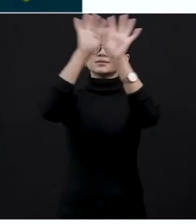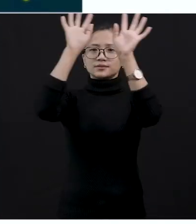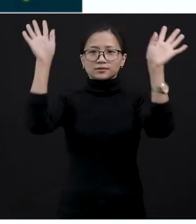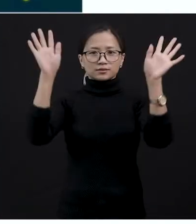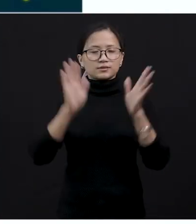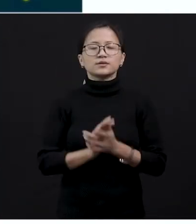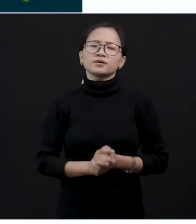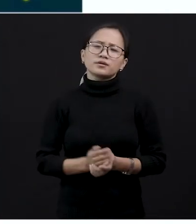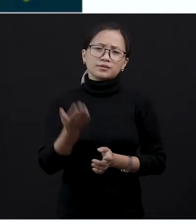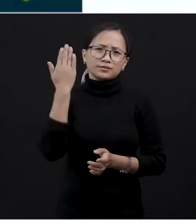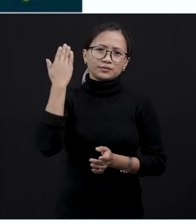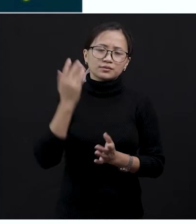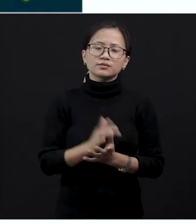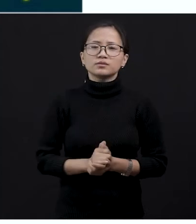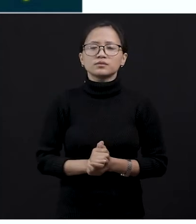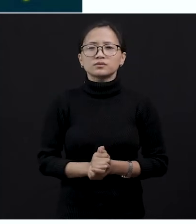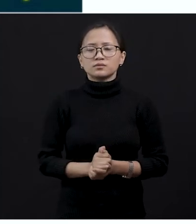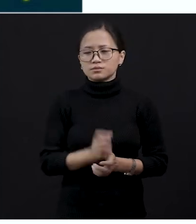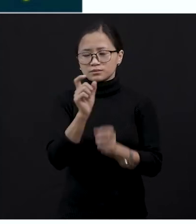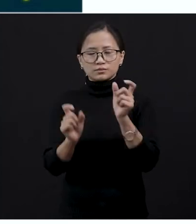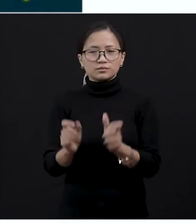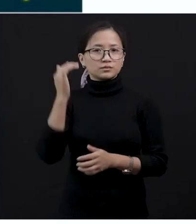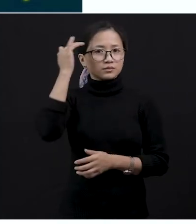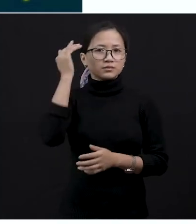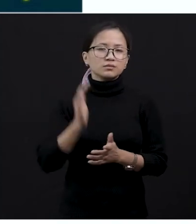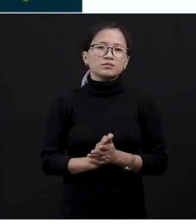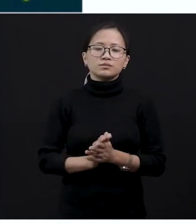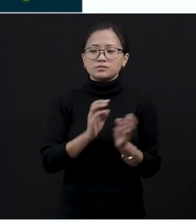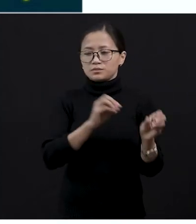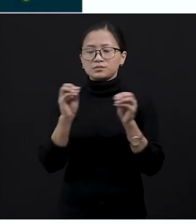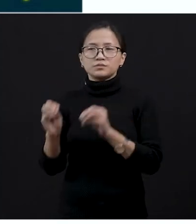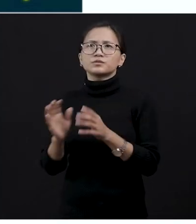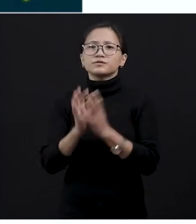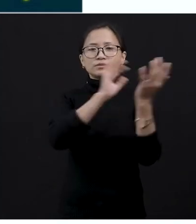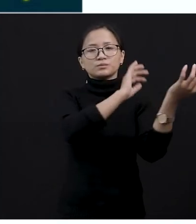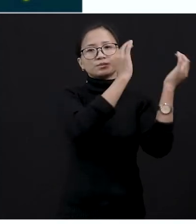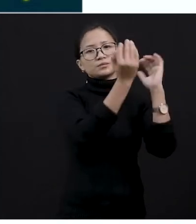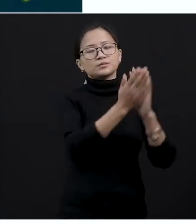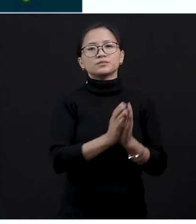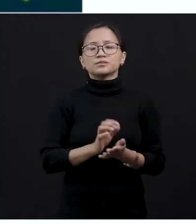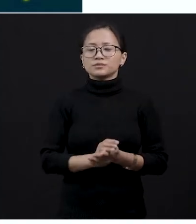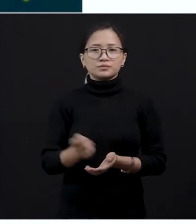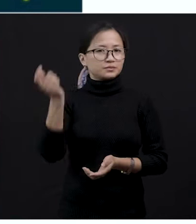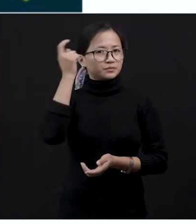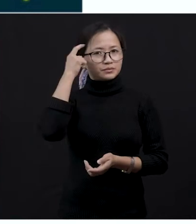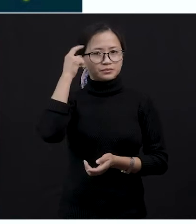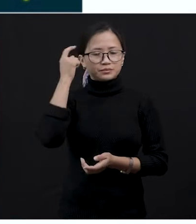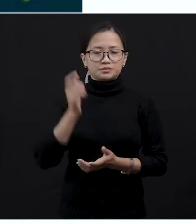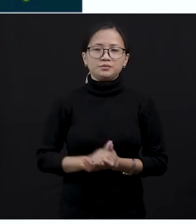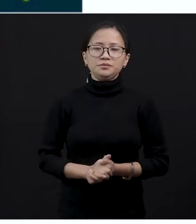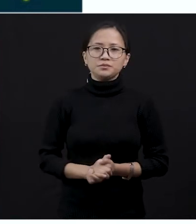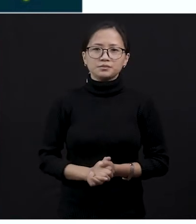right? So earlier, when people did not know about the movement of the earth, that was their thought, all